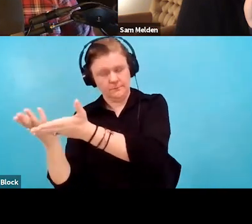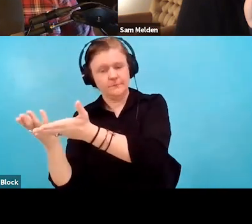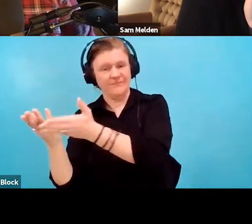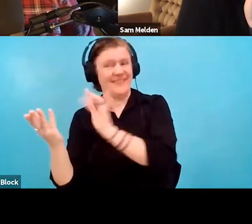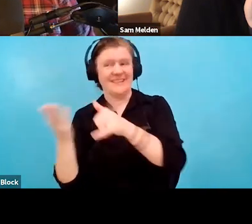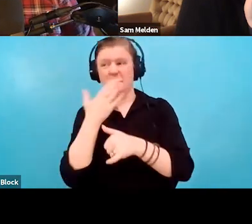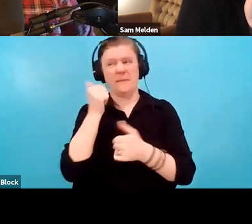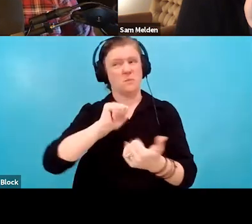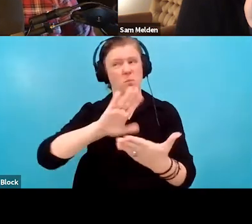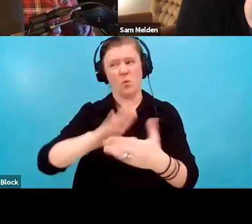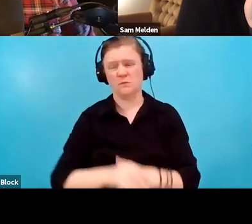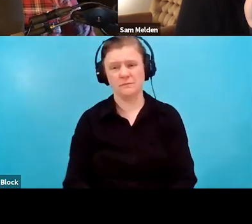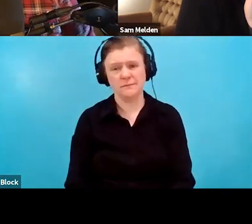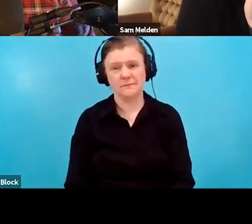go.